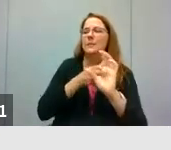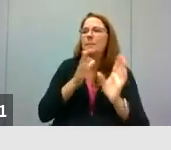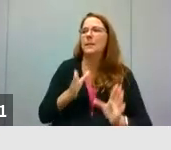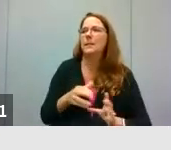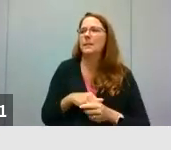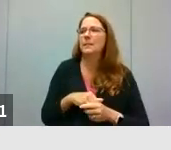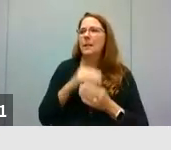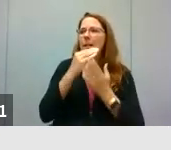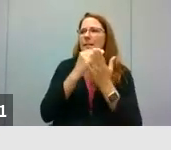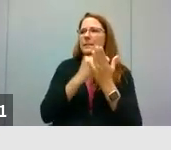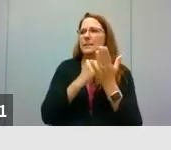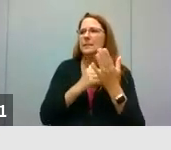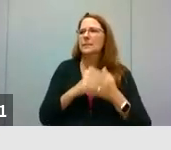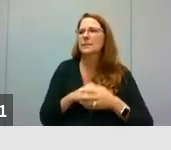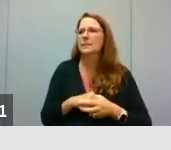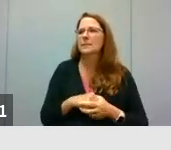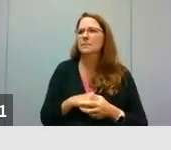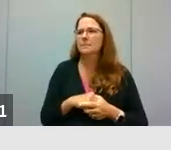Yes.